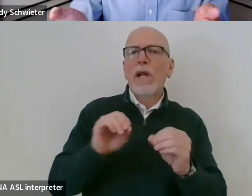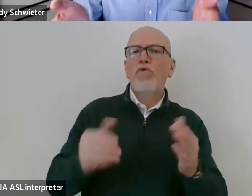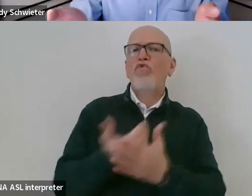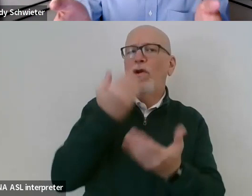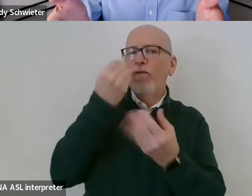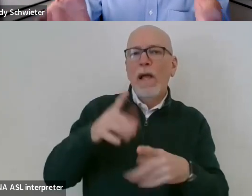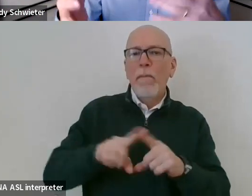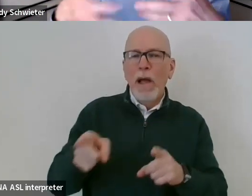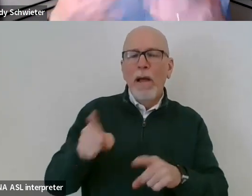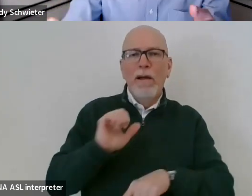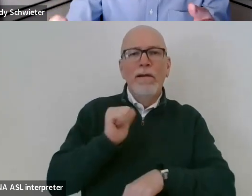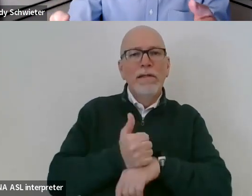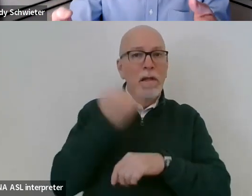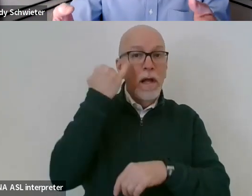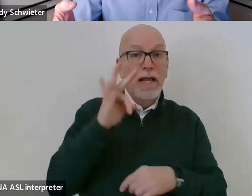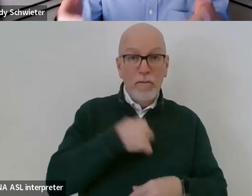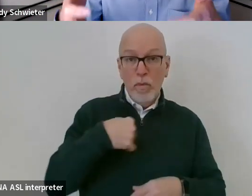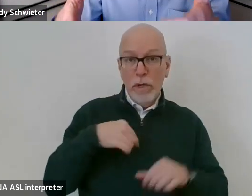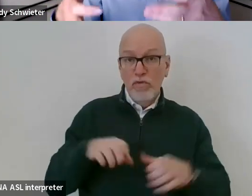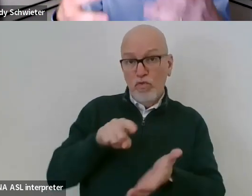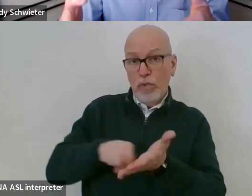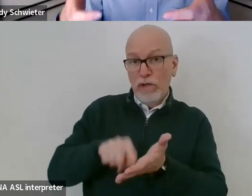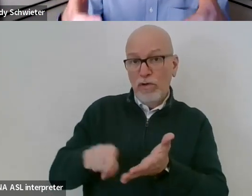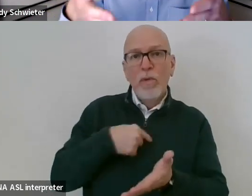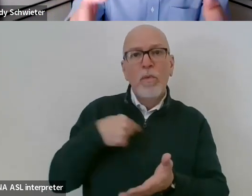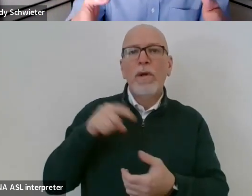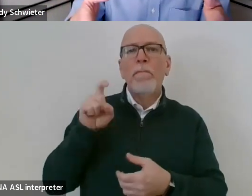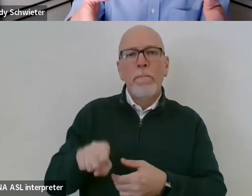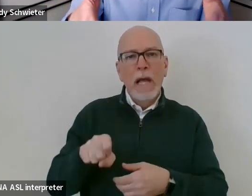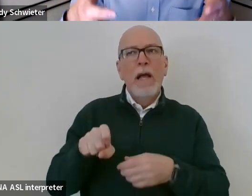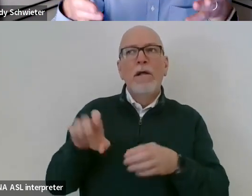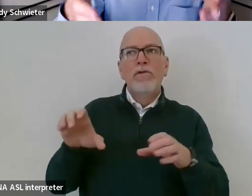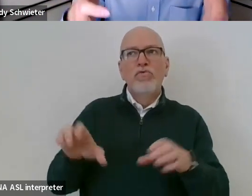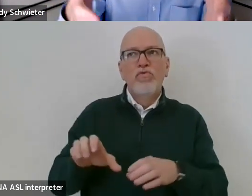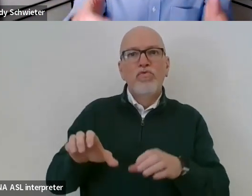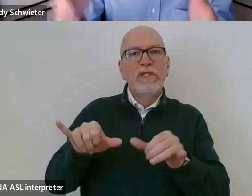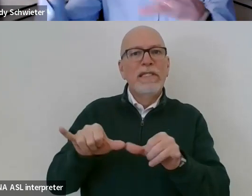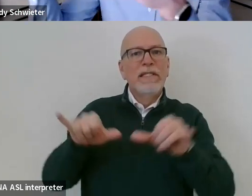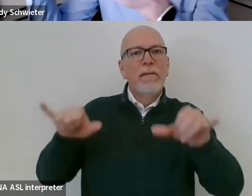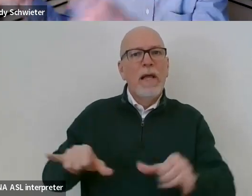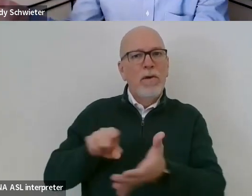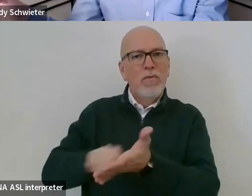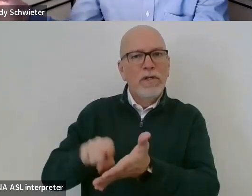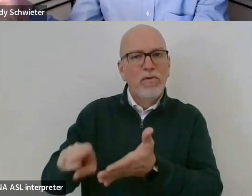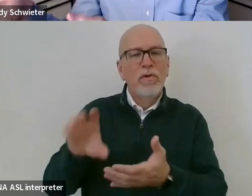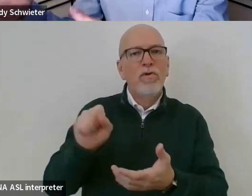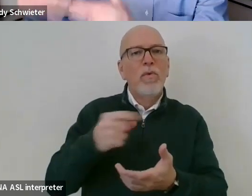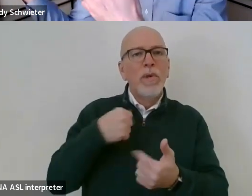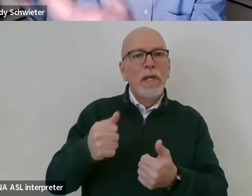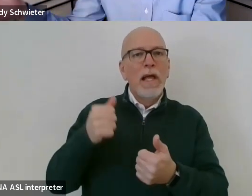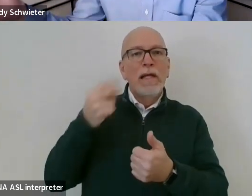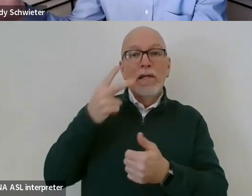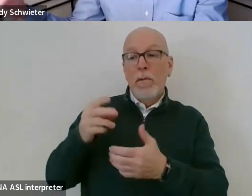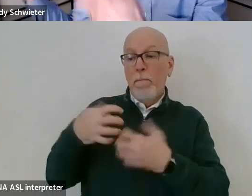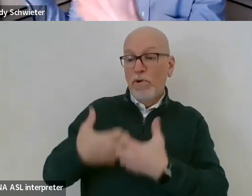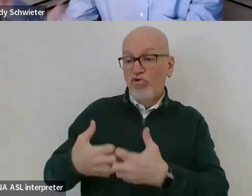map saying, wait a second, if we're going to do research on this, we need to do it in a systematic way that leads to machine translation